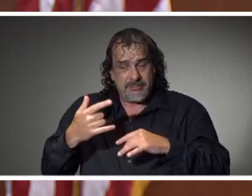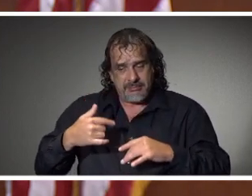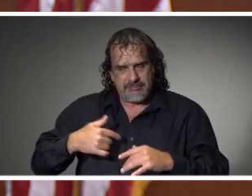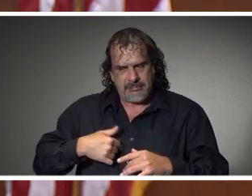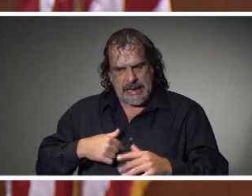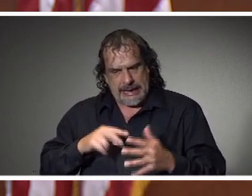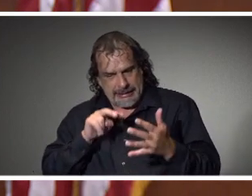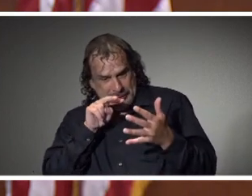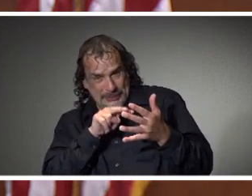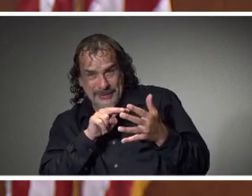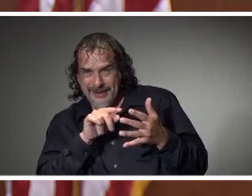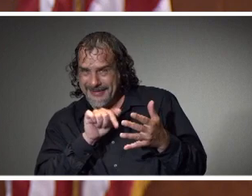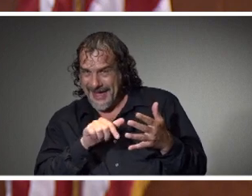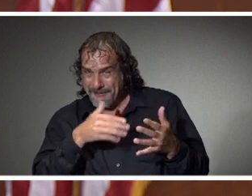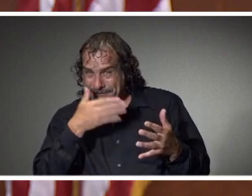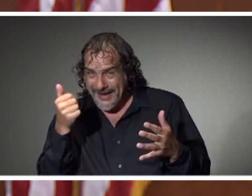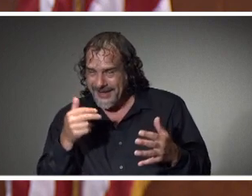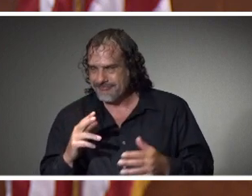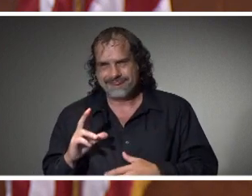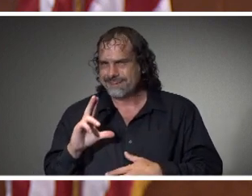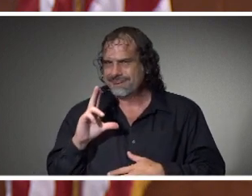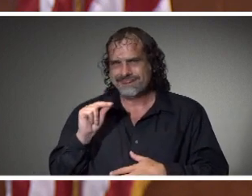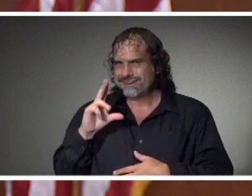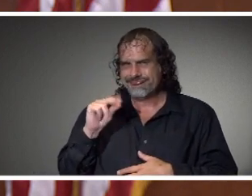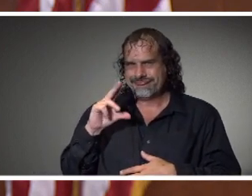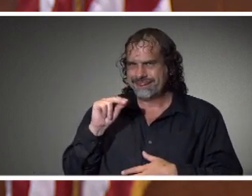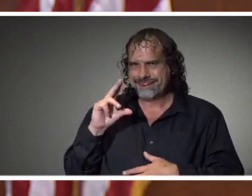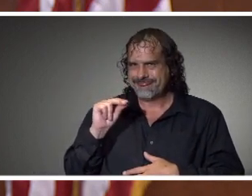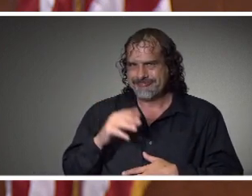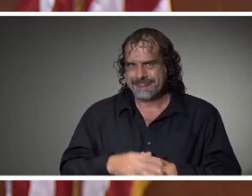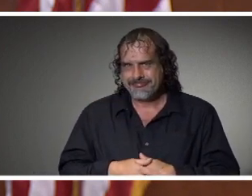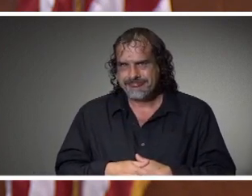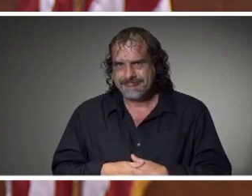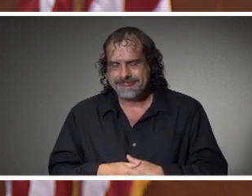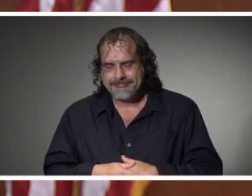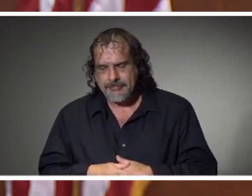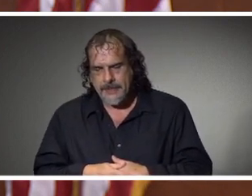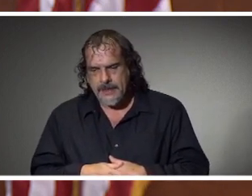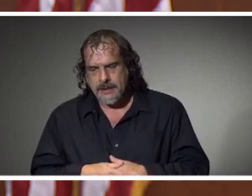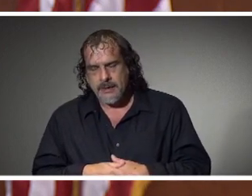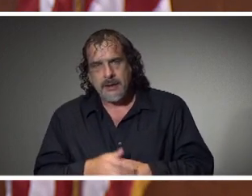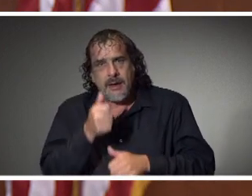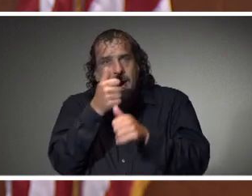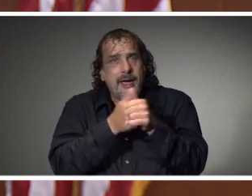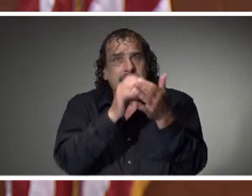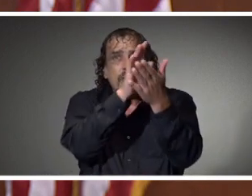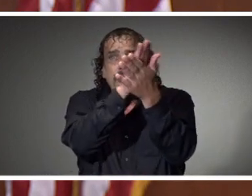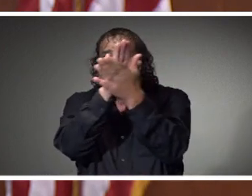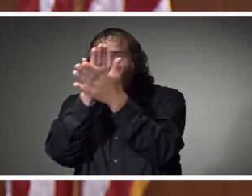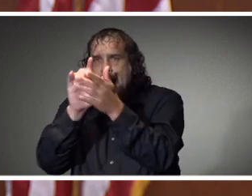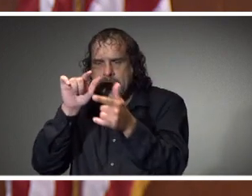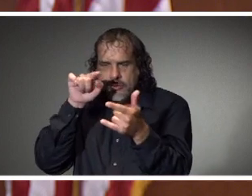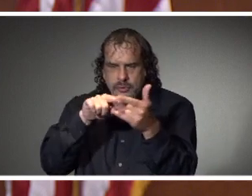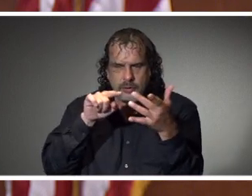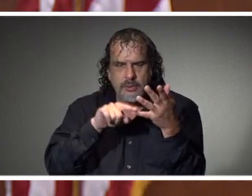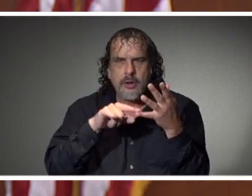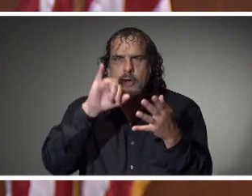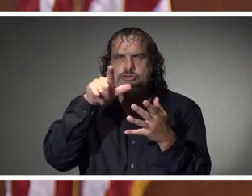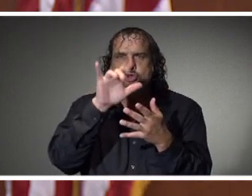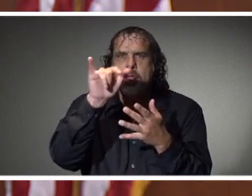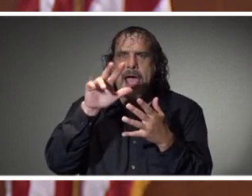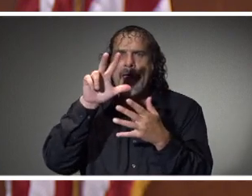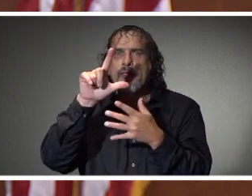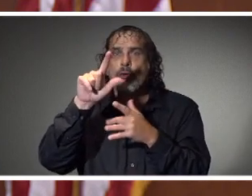that as the best course of action. Every school district has until July 31 to complete